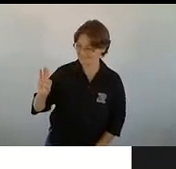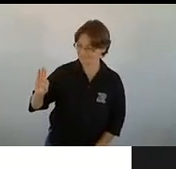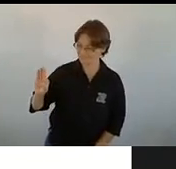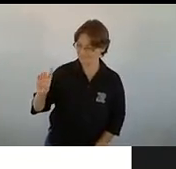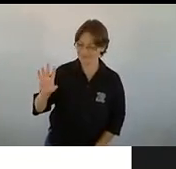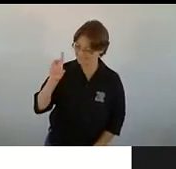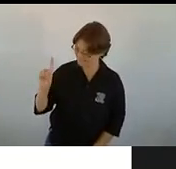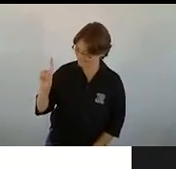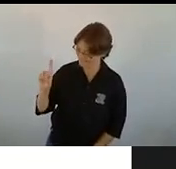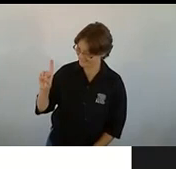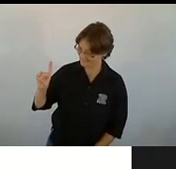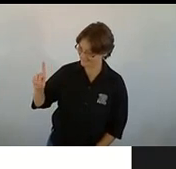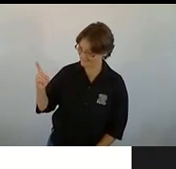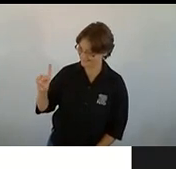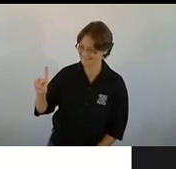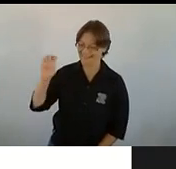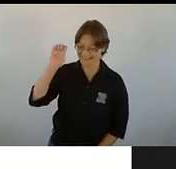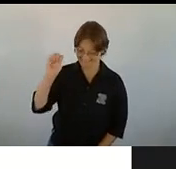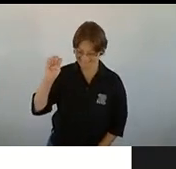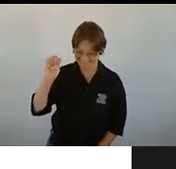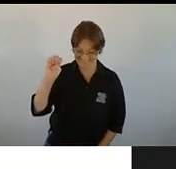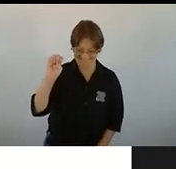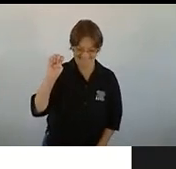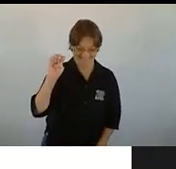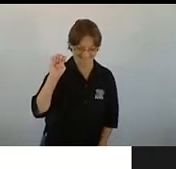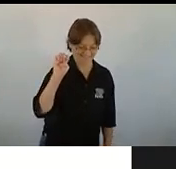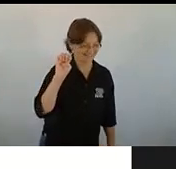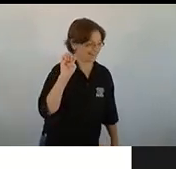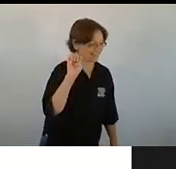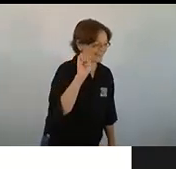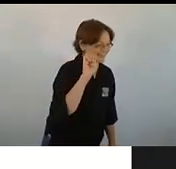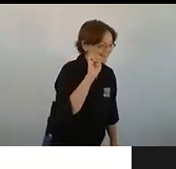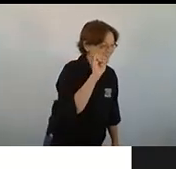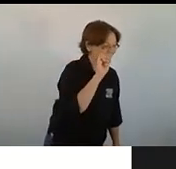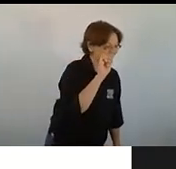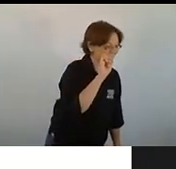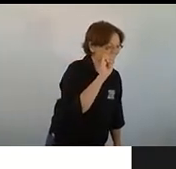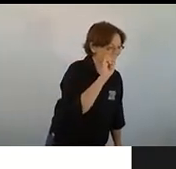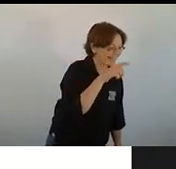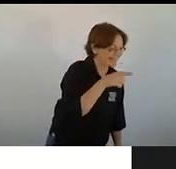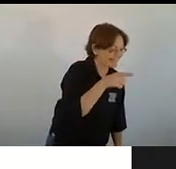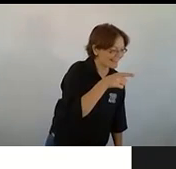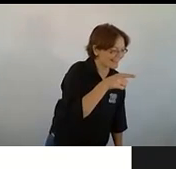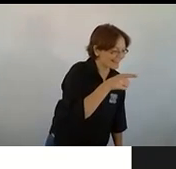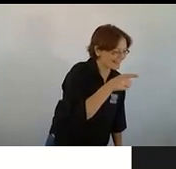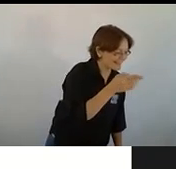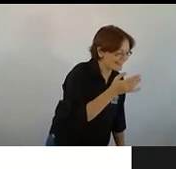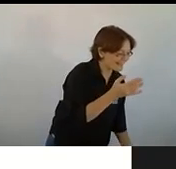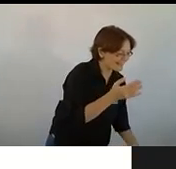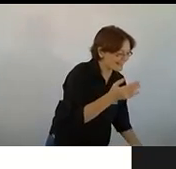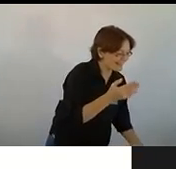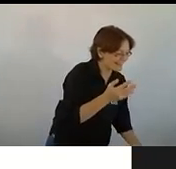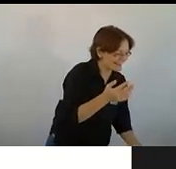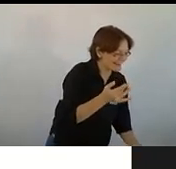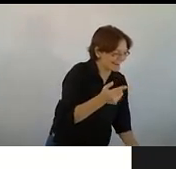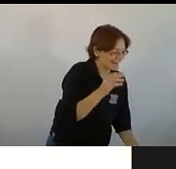It's also valuable to see someone else doing it because everyone's hands might be a little bit different. So the E.